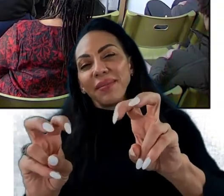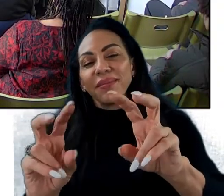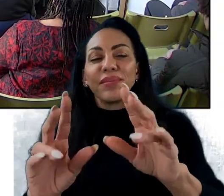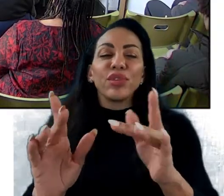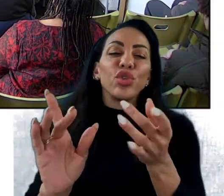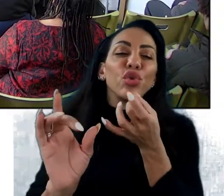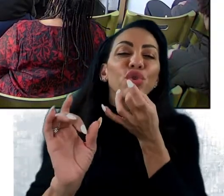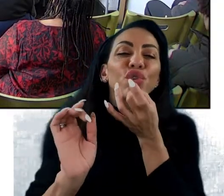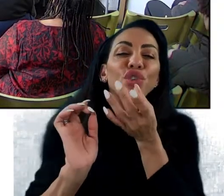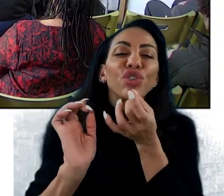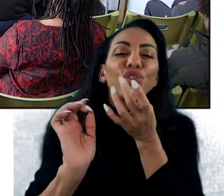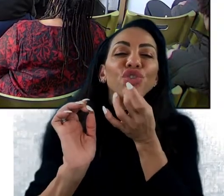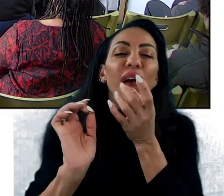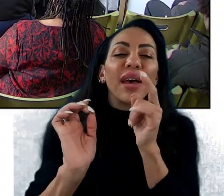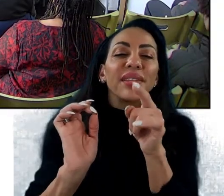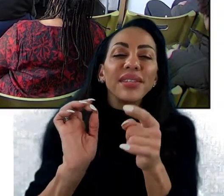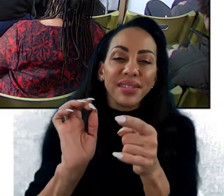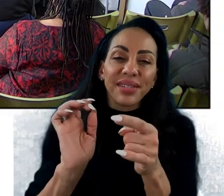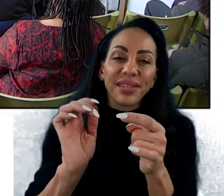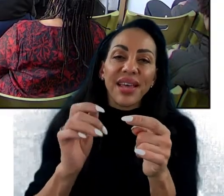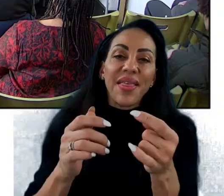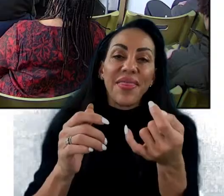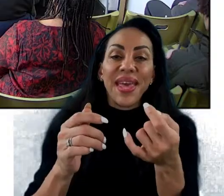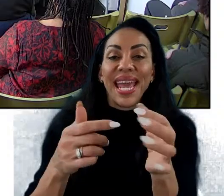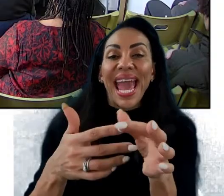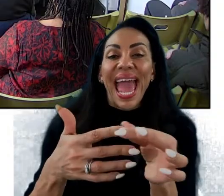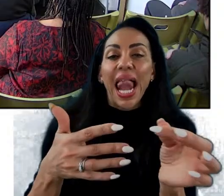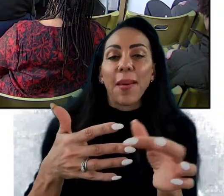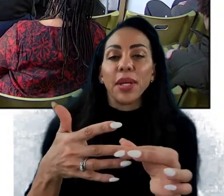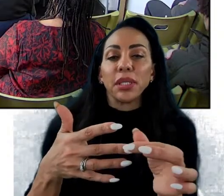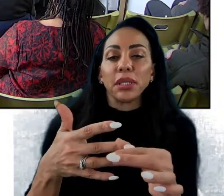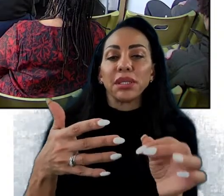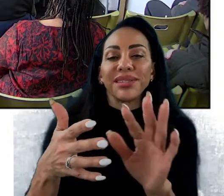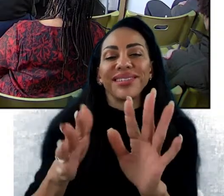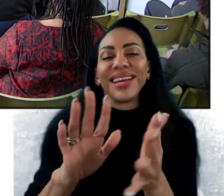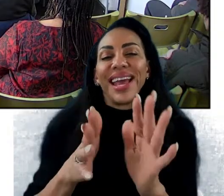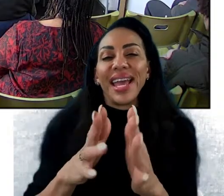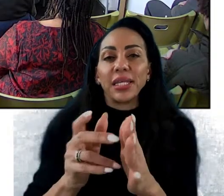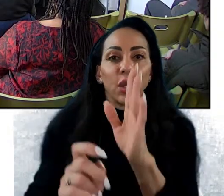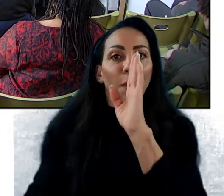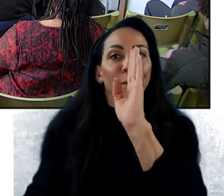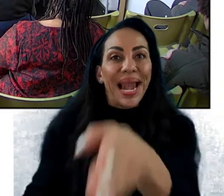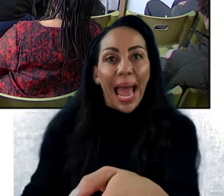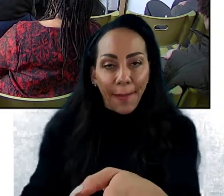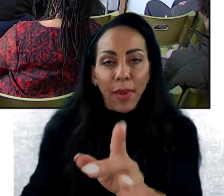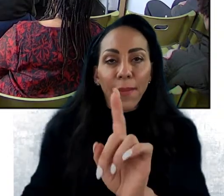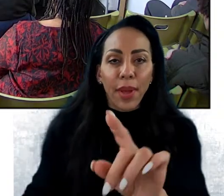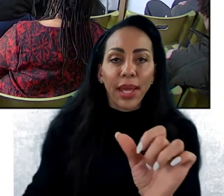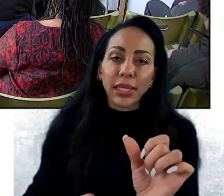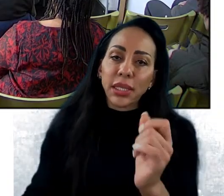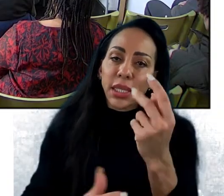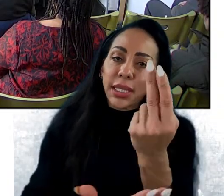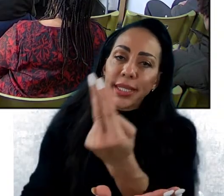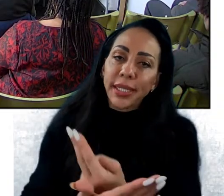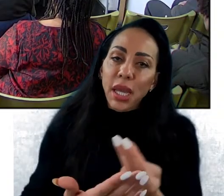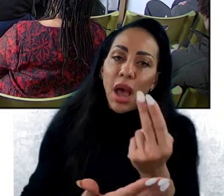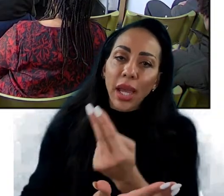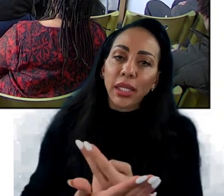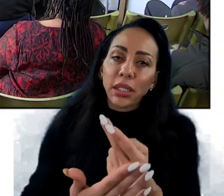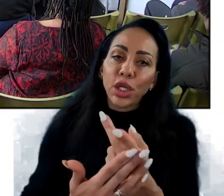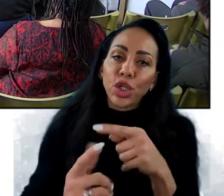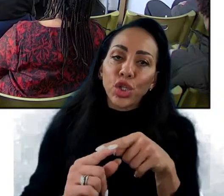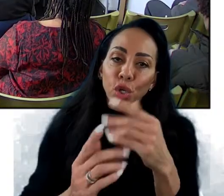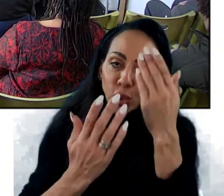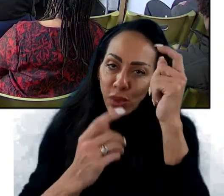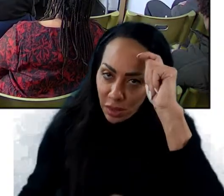of the element that goes with them. It's not too obvious, but it's sort of, while designing, that was sort of in mind. There's